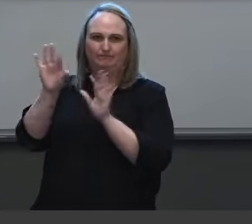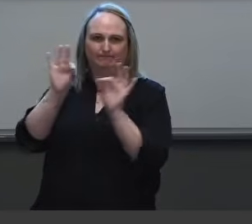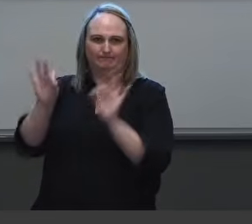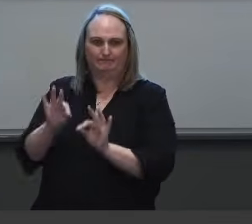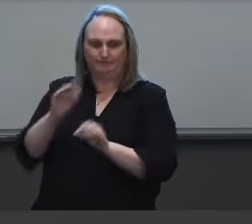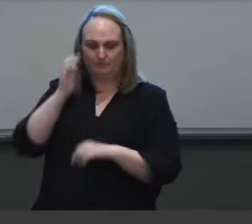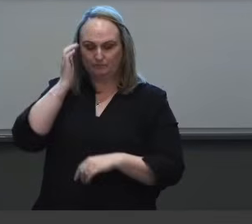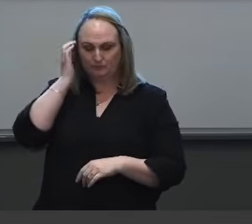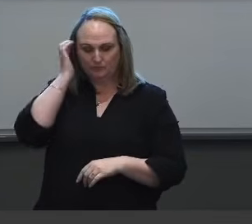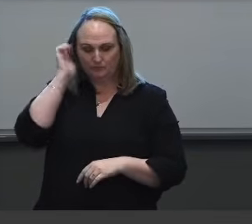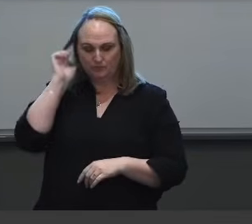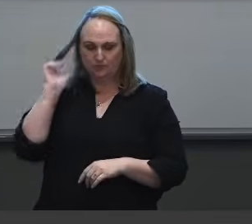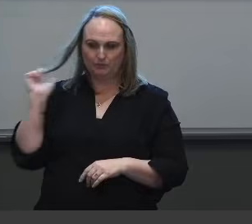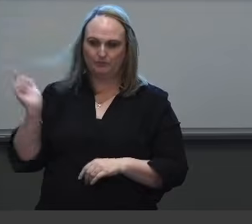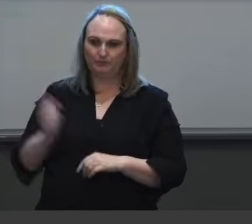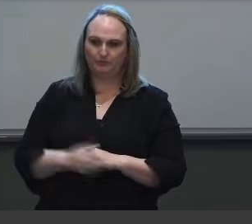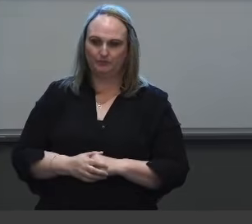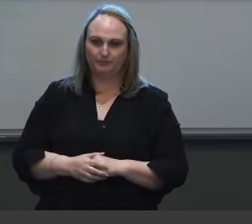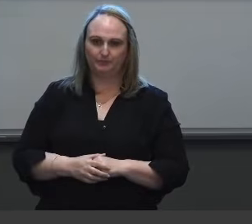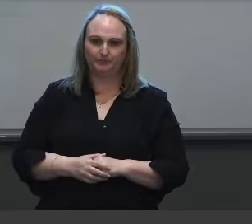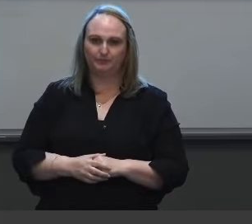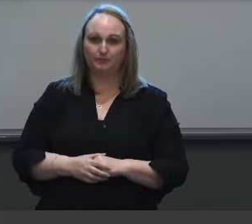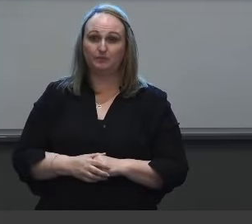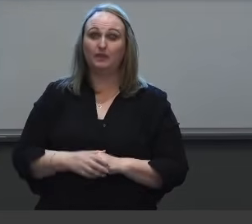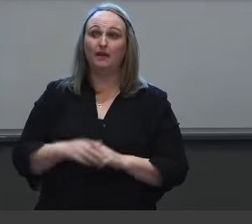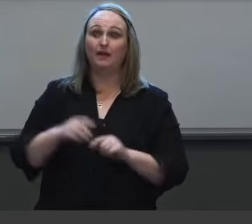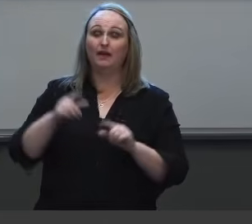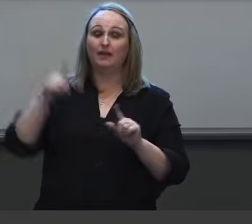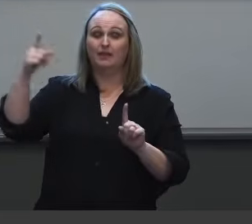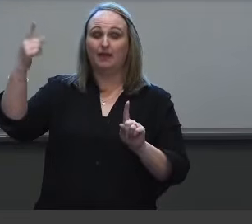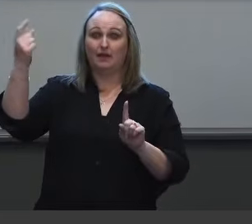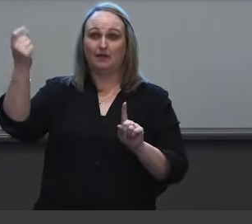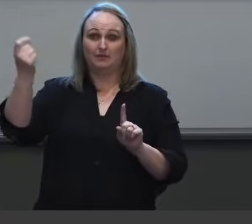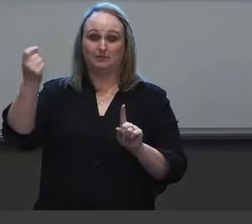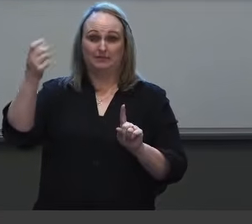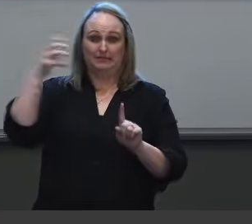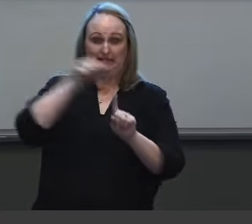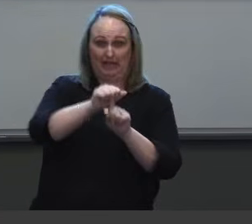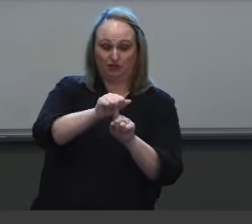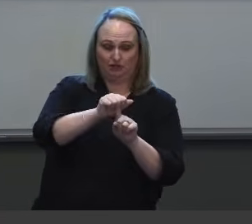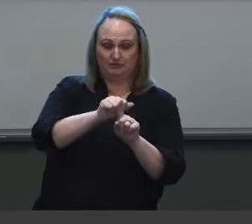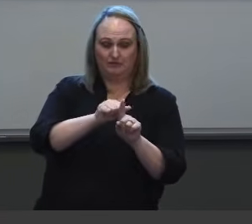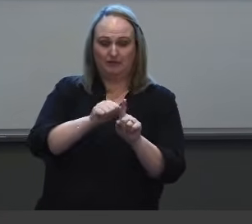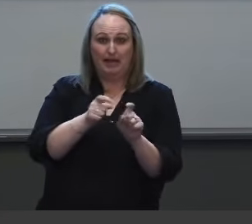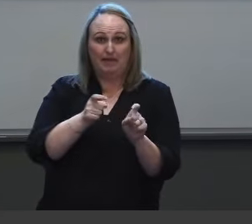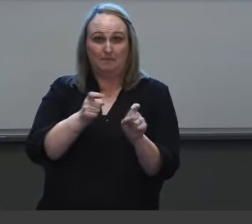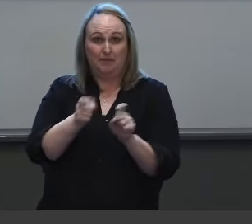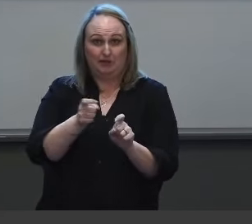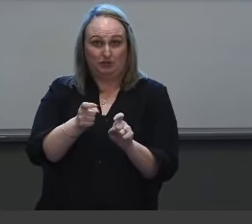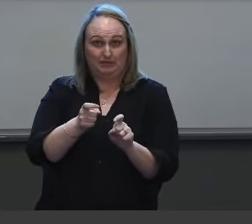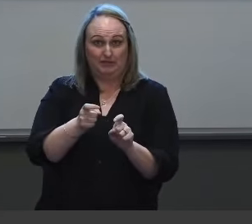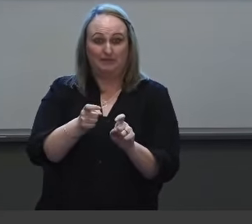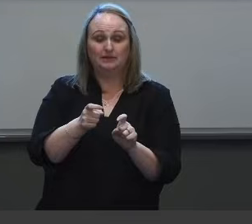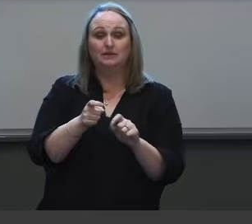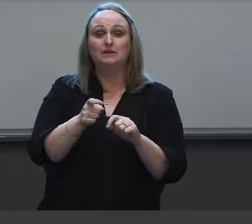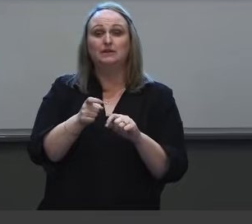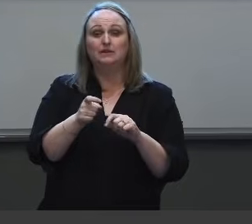I already told you that the detection part and the management part benefit from the AI